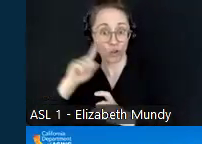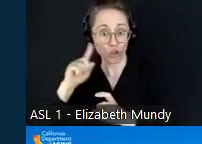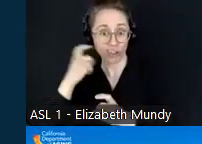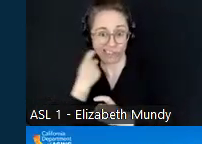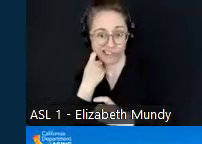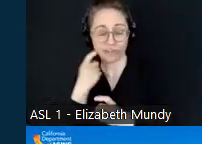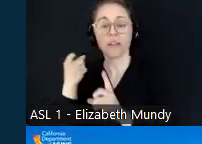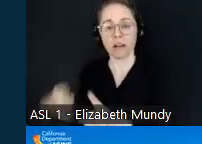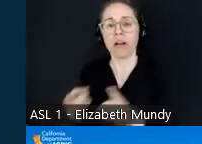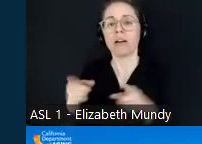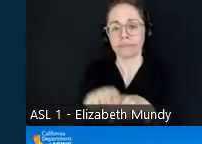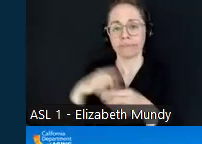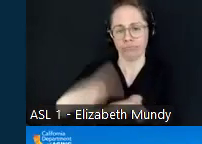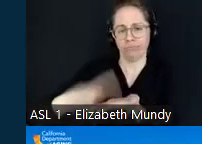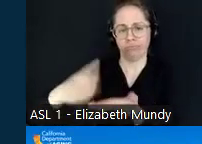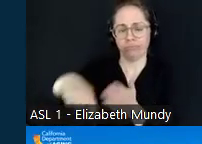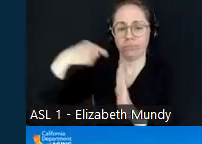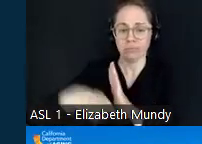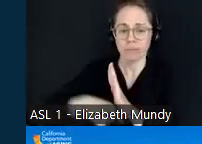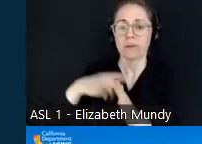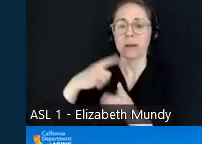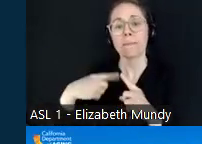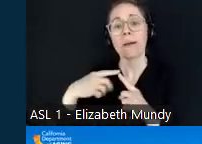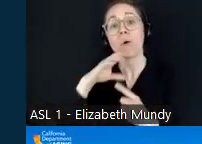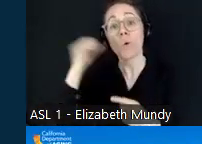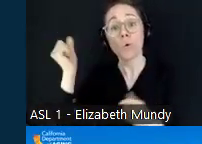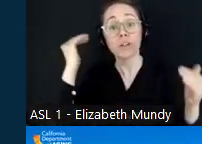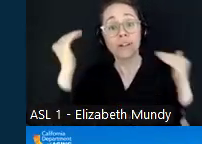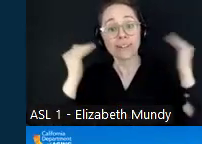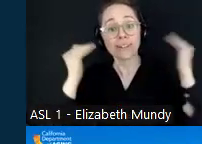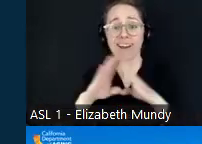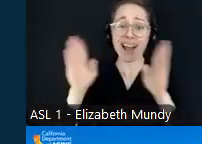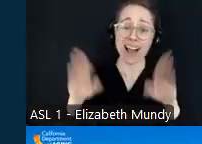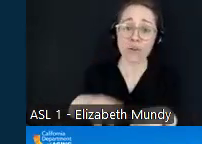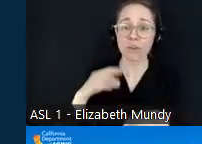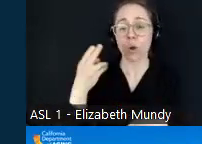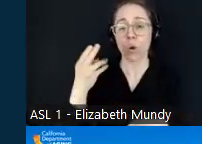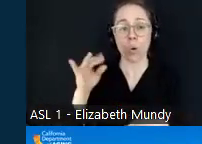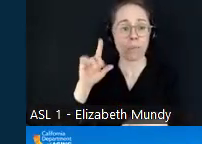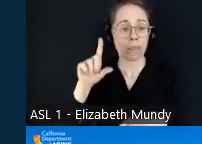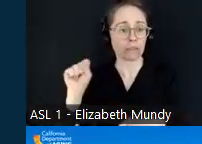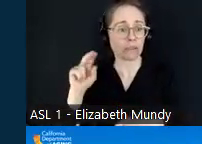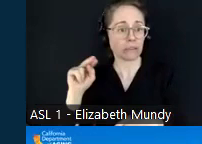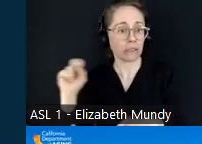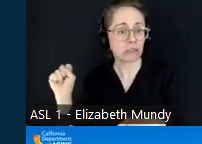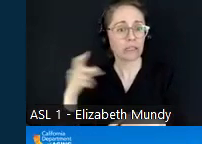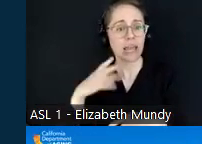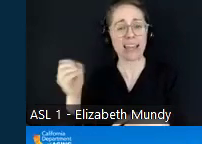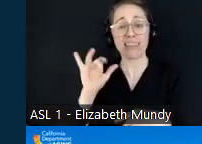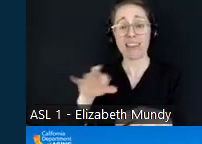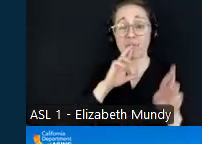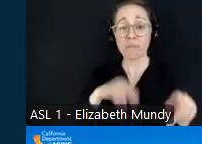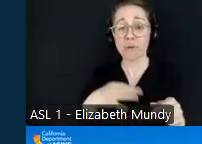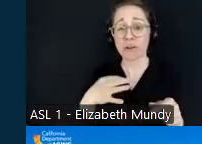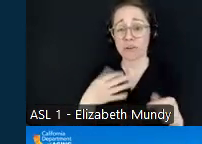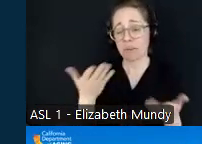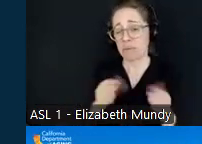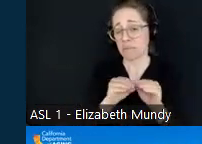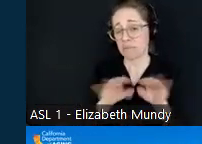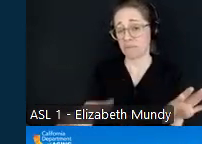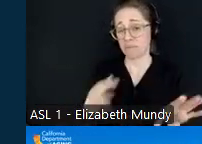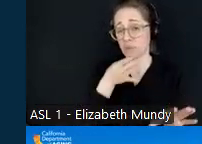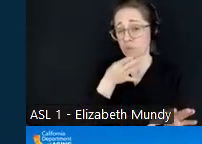housing and homelessness. And that report is forthcoming probably sometime this summer from